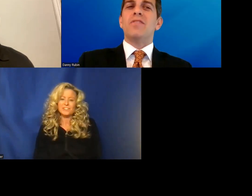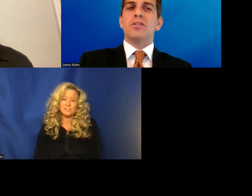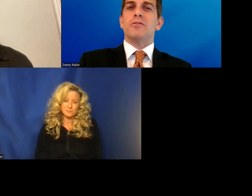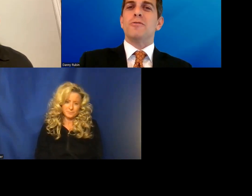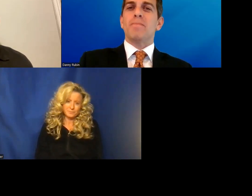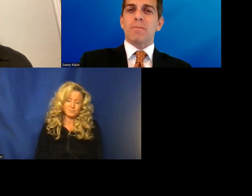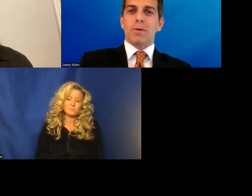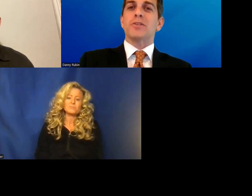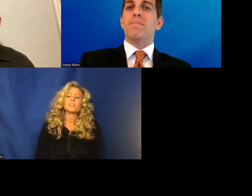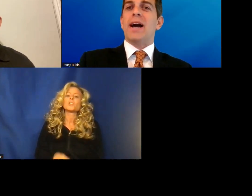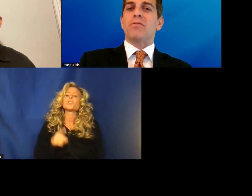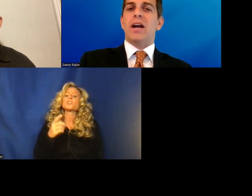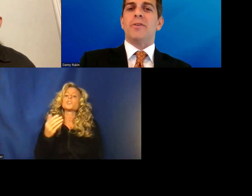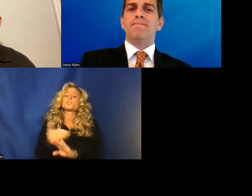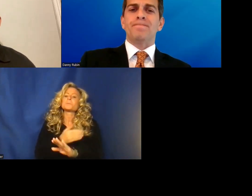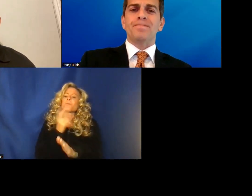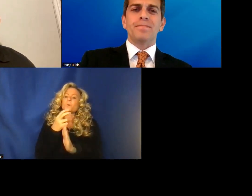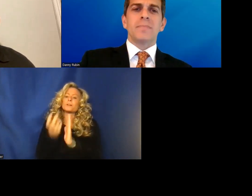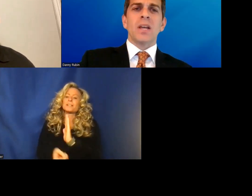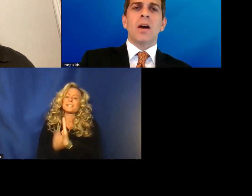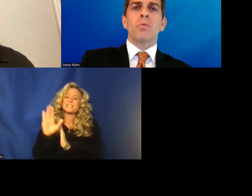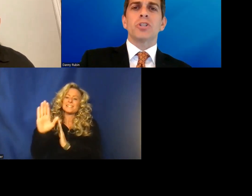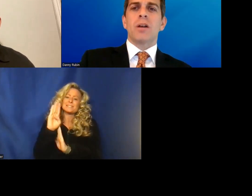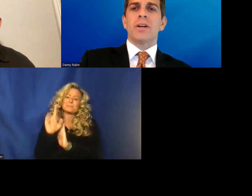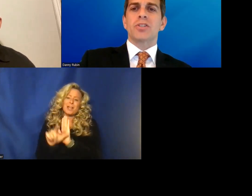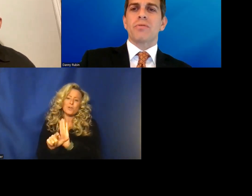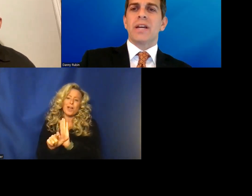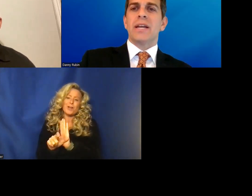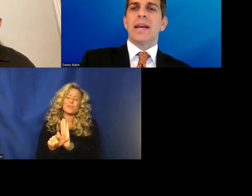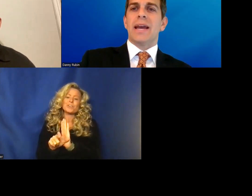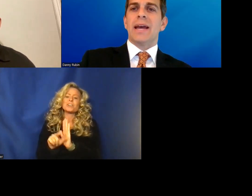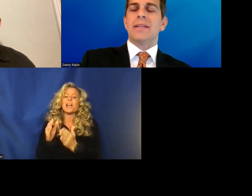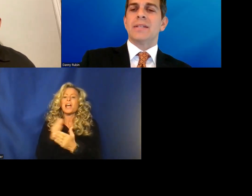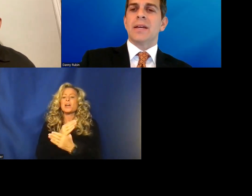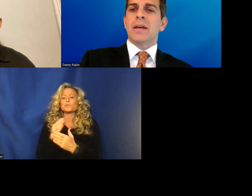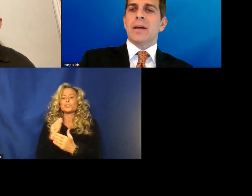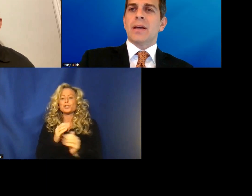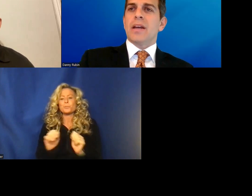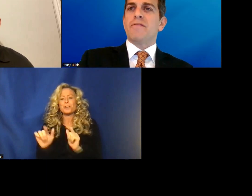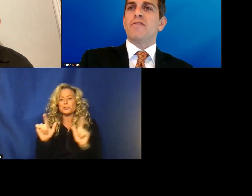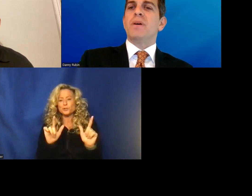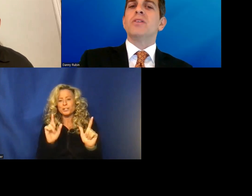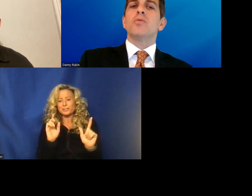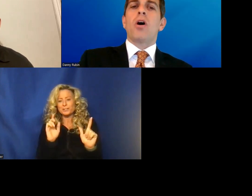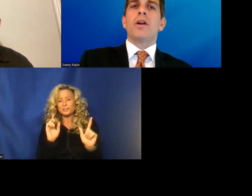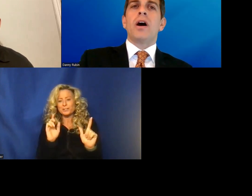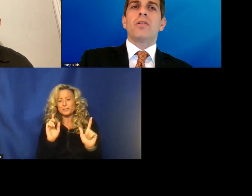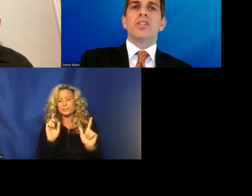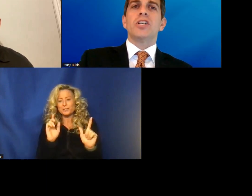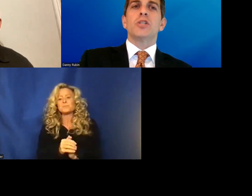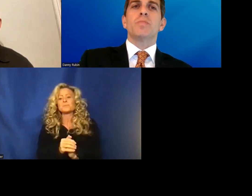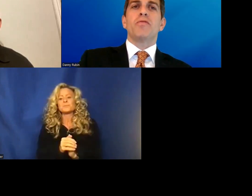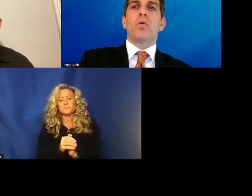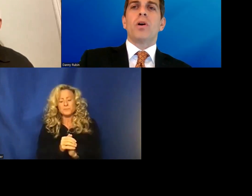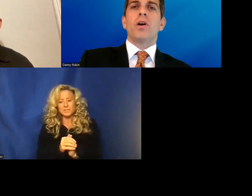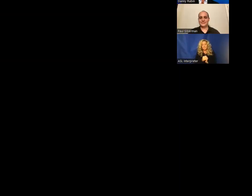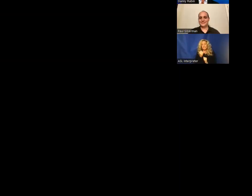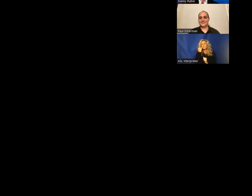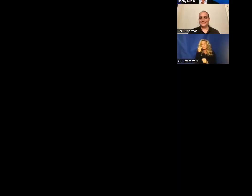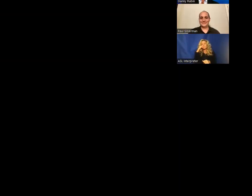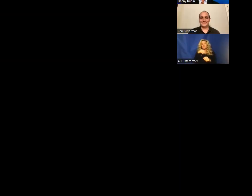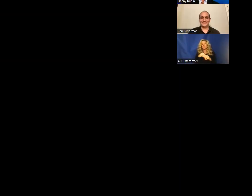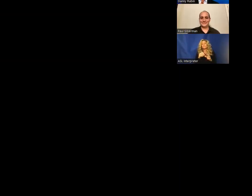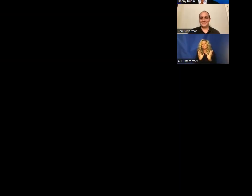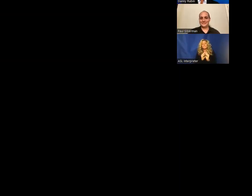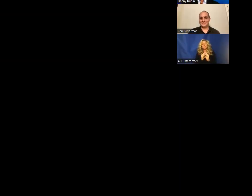before we dive into Paul's background, I will share my screen, and if you've been on our sessions before,